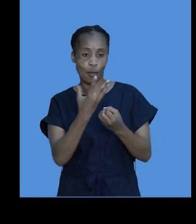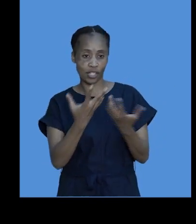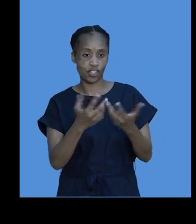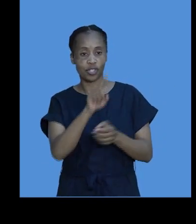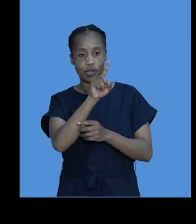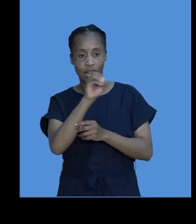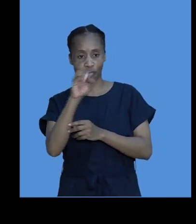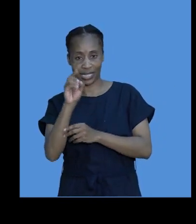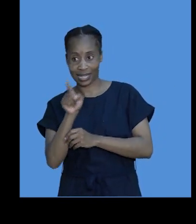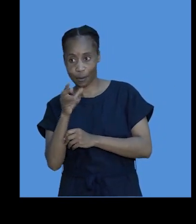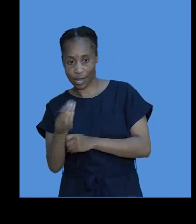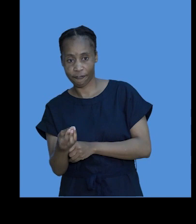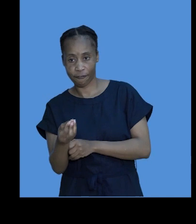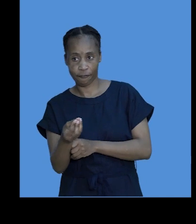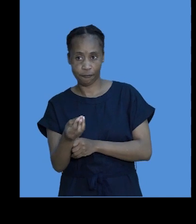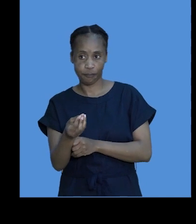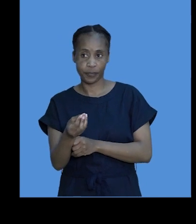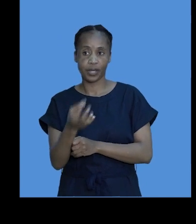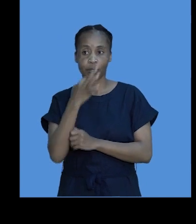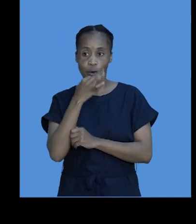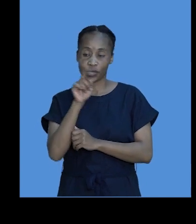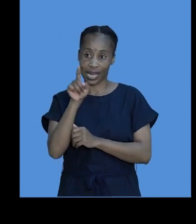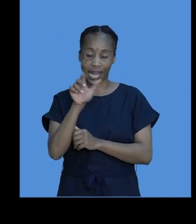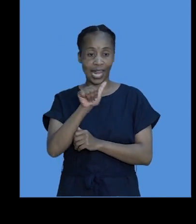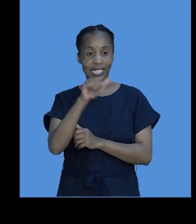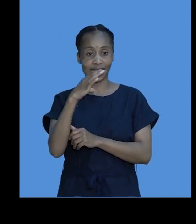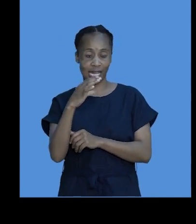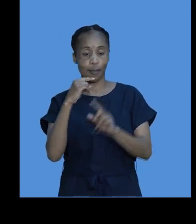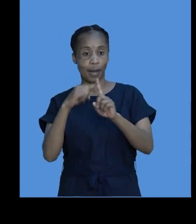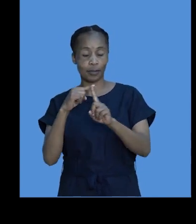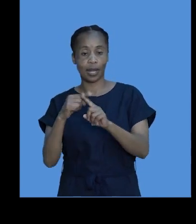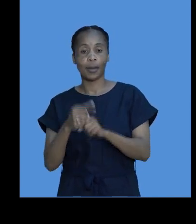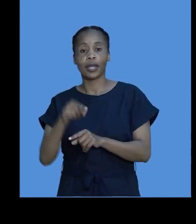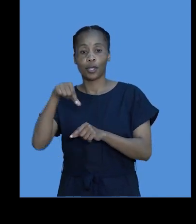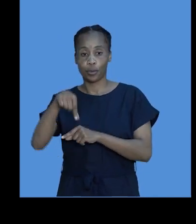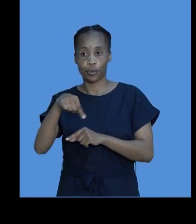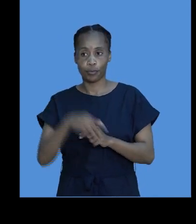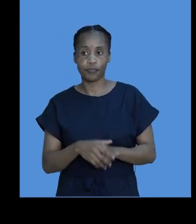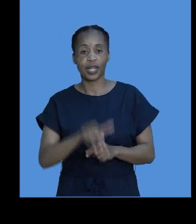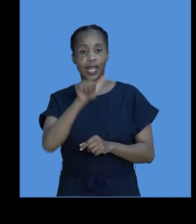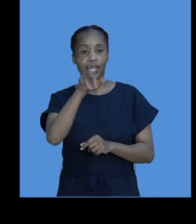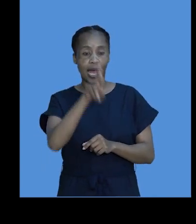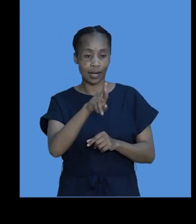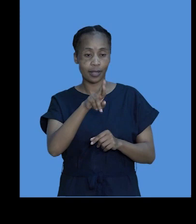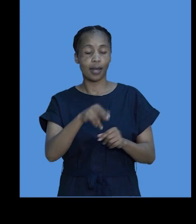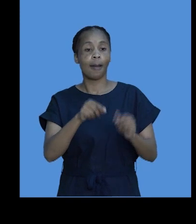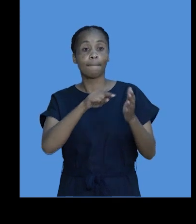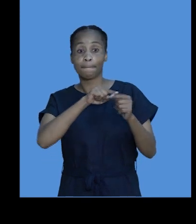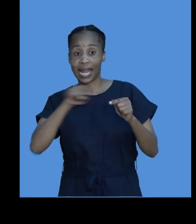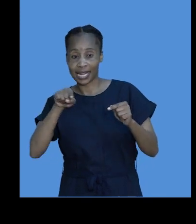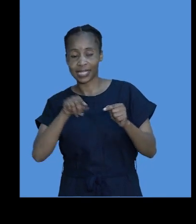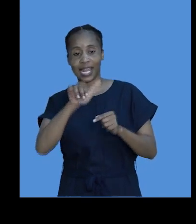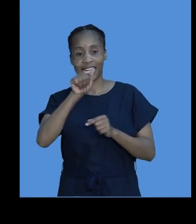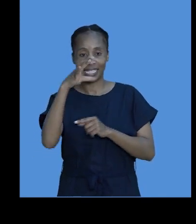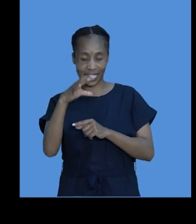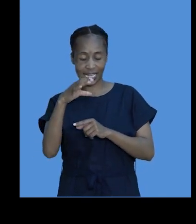quantity function is 100 there, it's given. So you simply say AR less AC multiplied by quantity there. Now let's